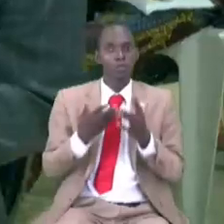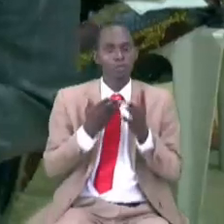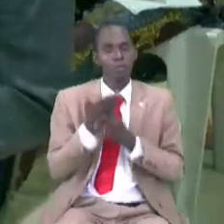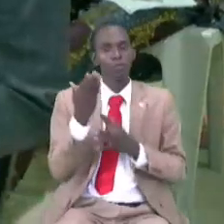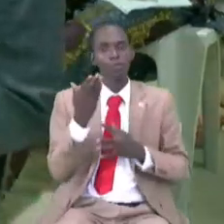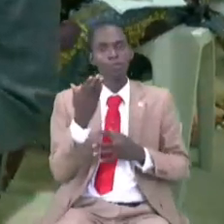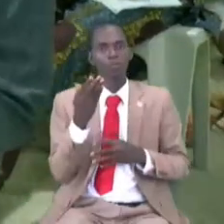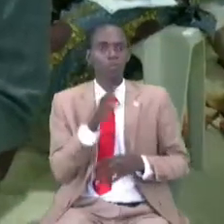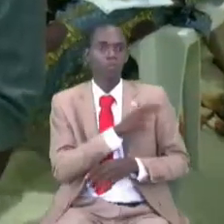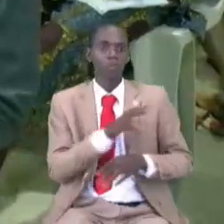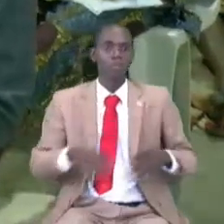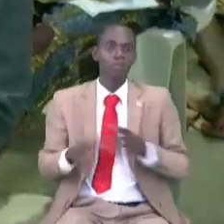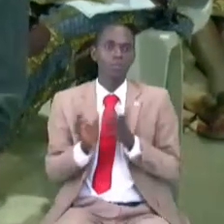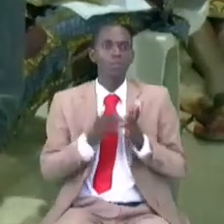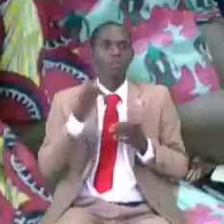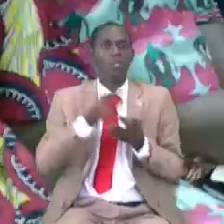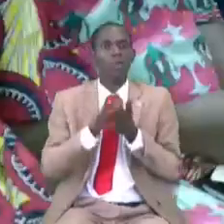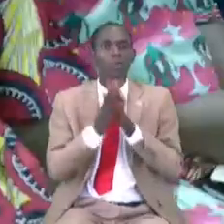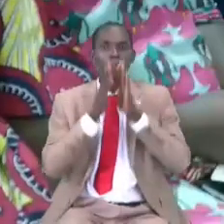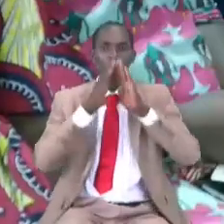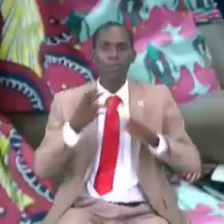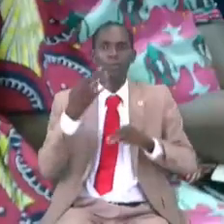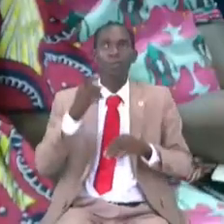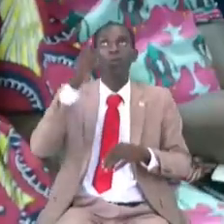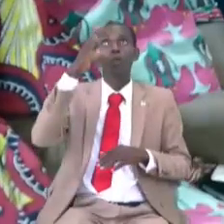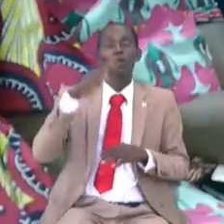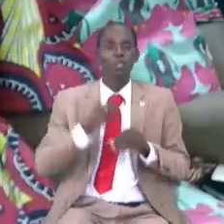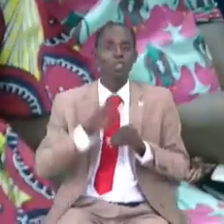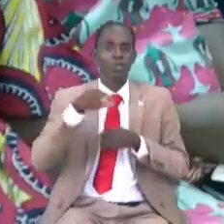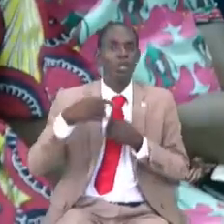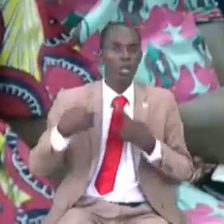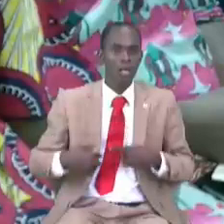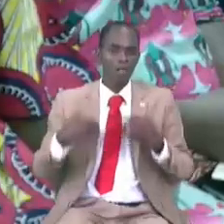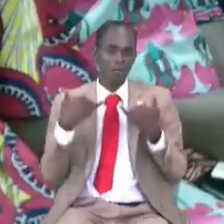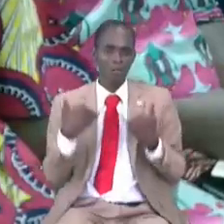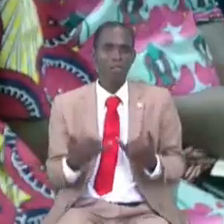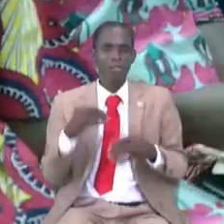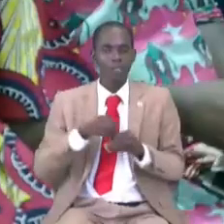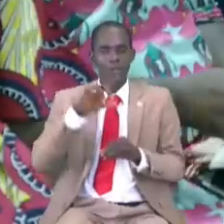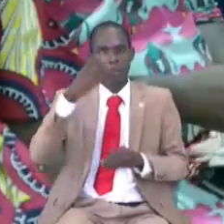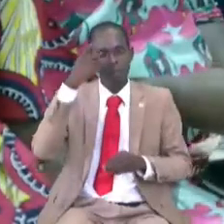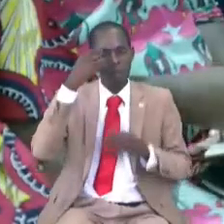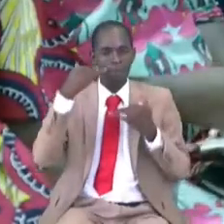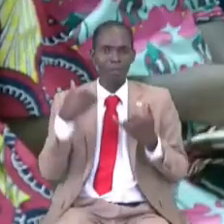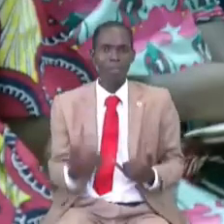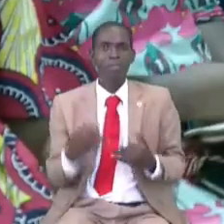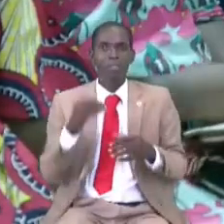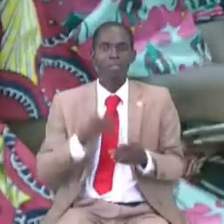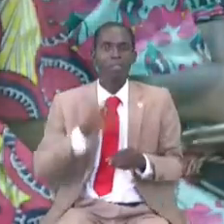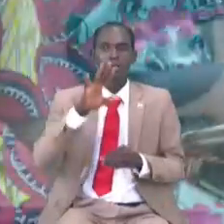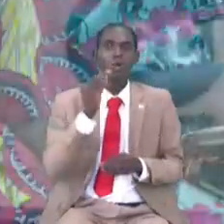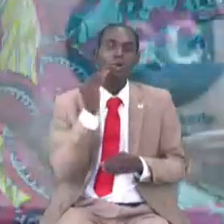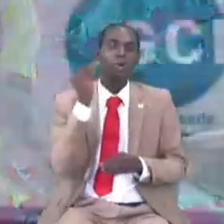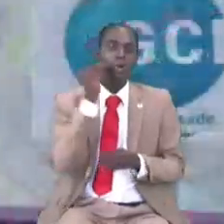now, in your mind now, in your home now. Even your hands will be